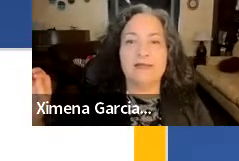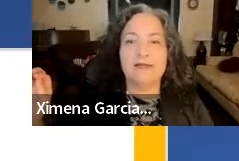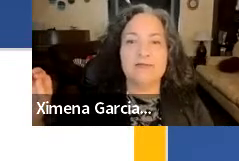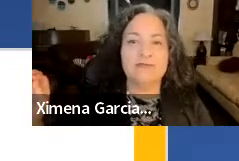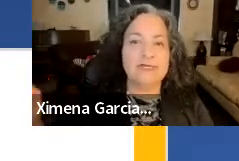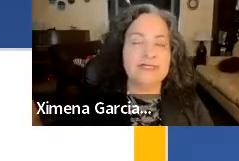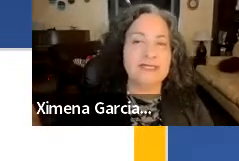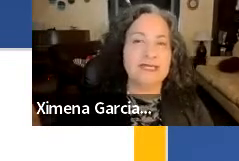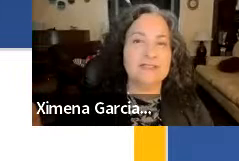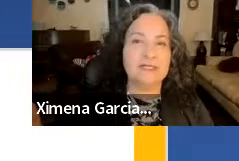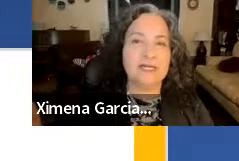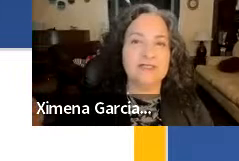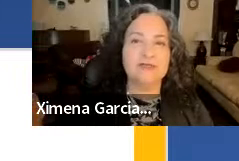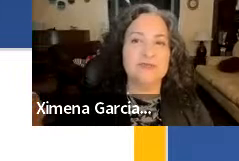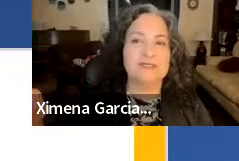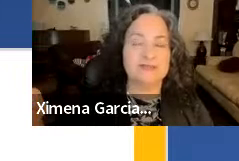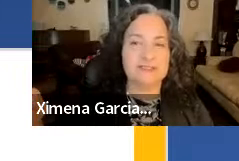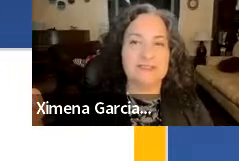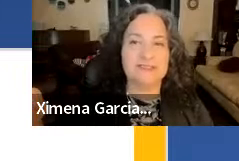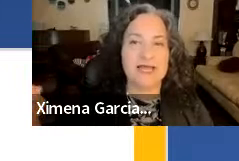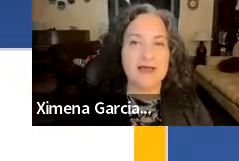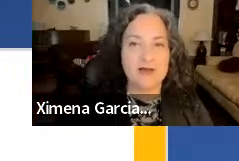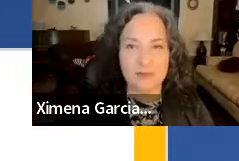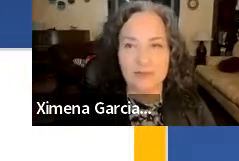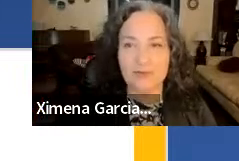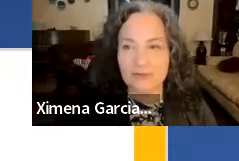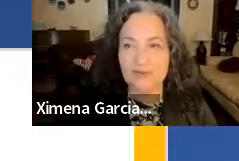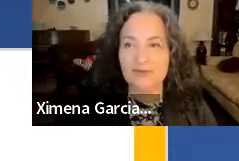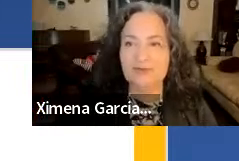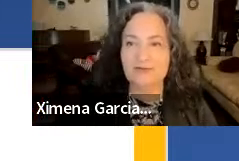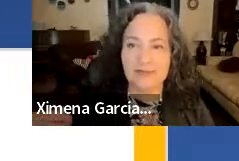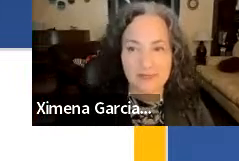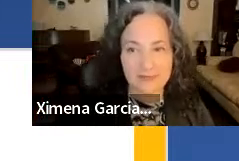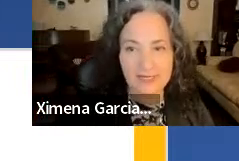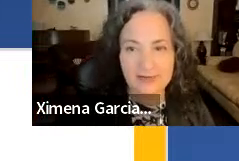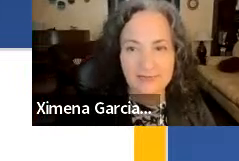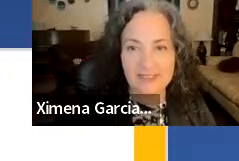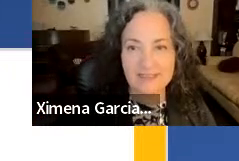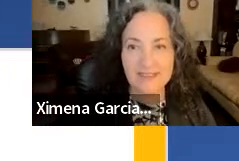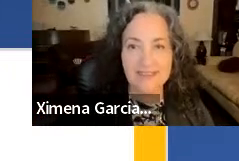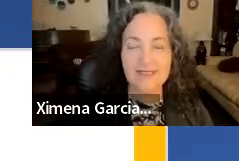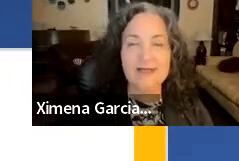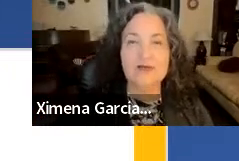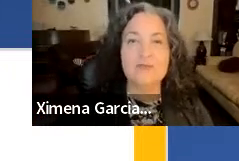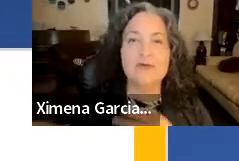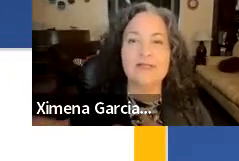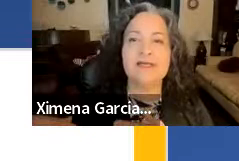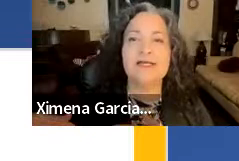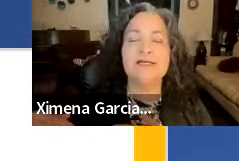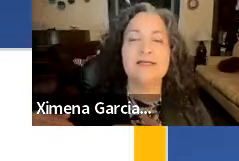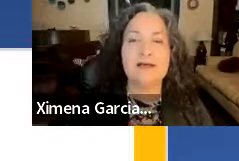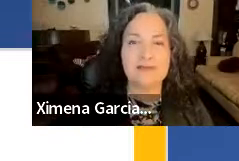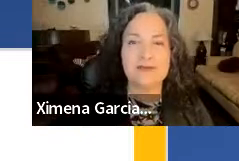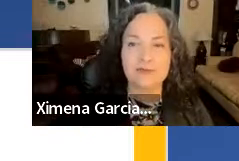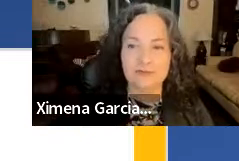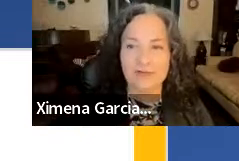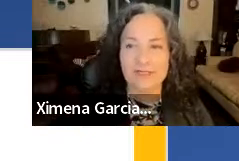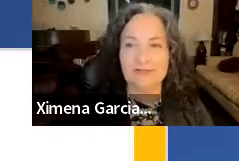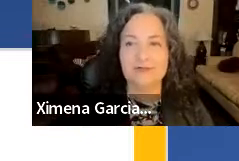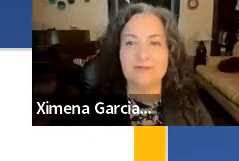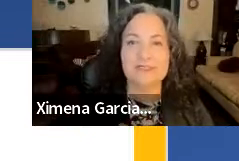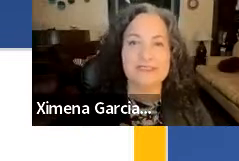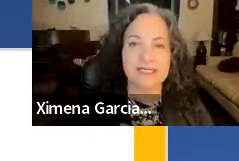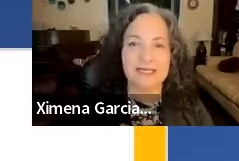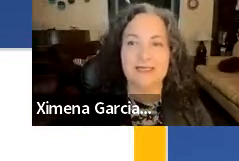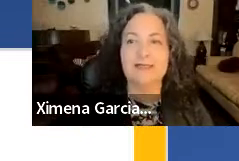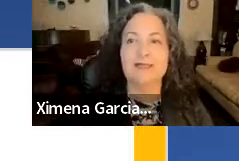And then finally, educational materials help people think about getting vaccinated. But in the end, healthcare